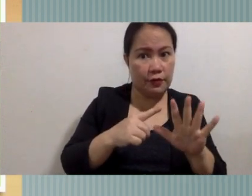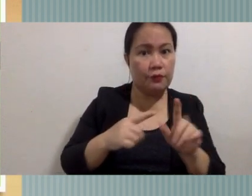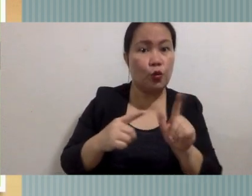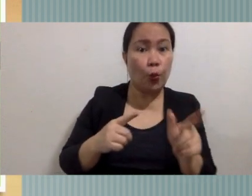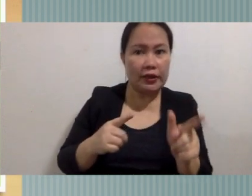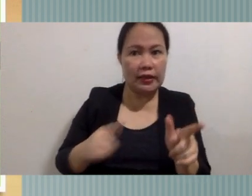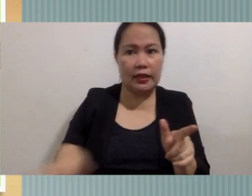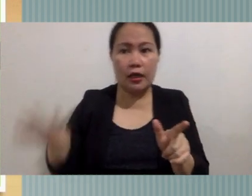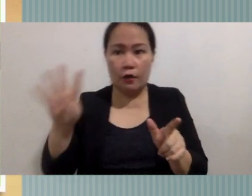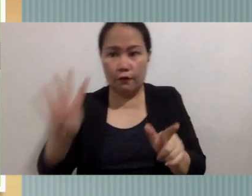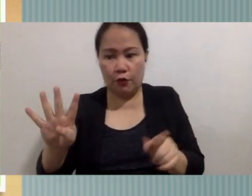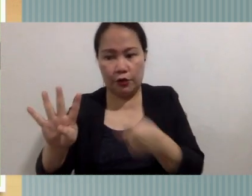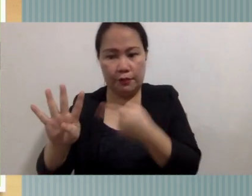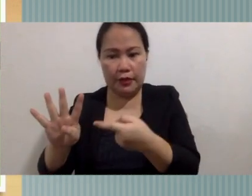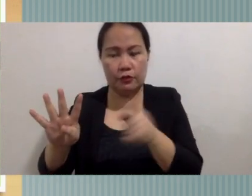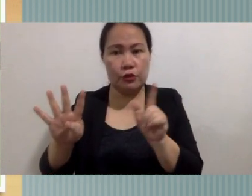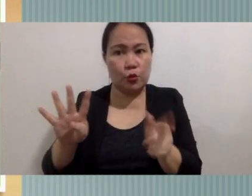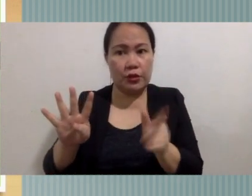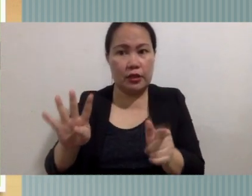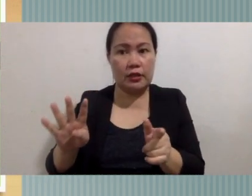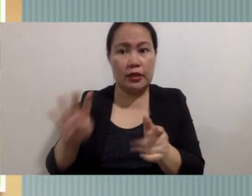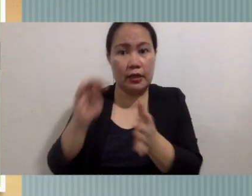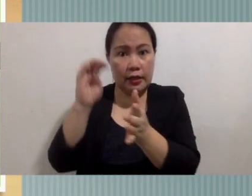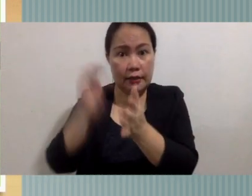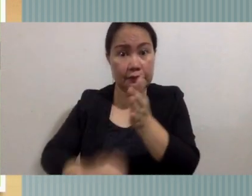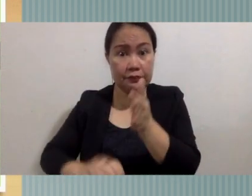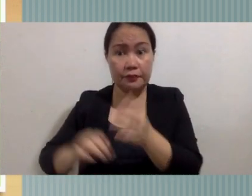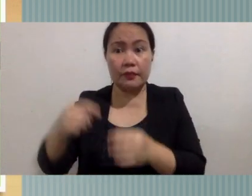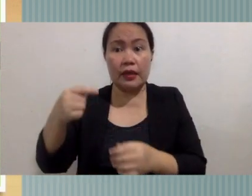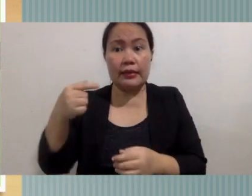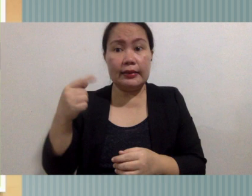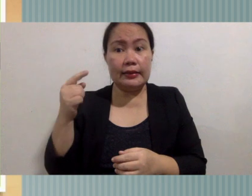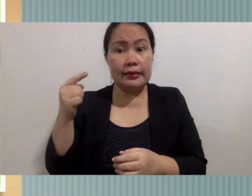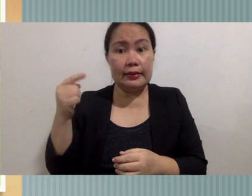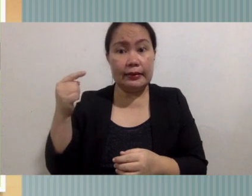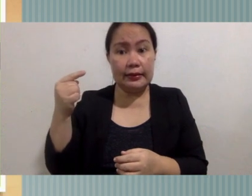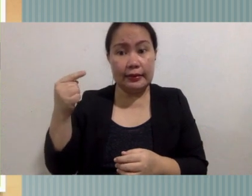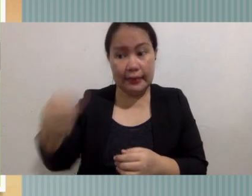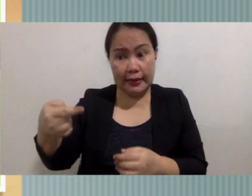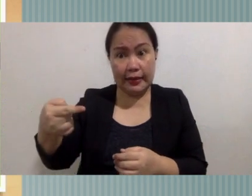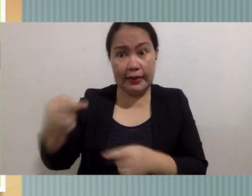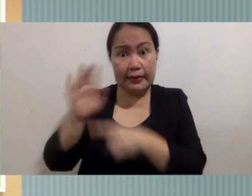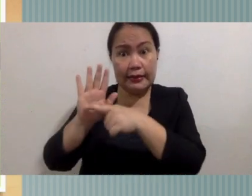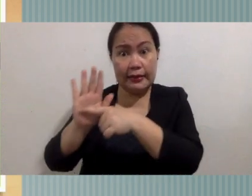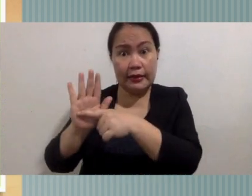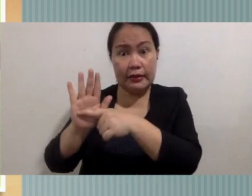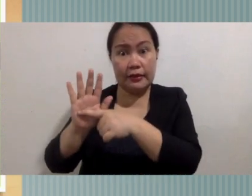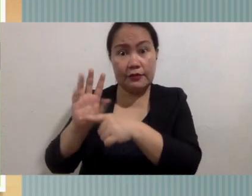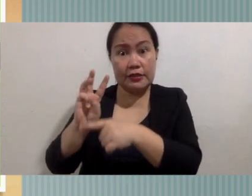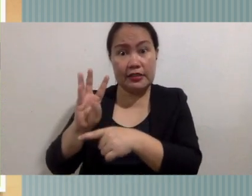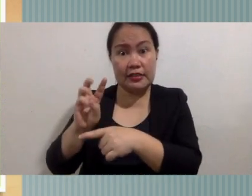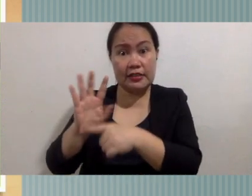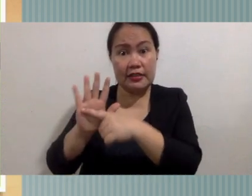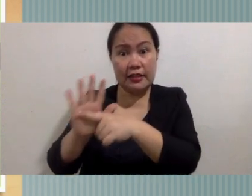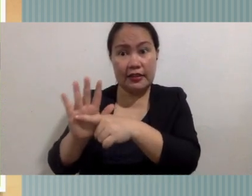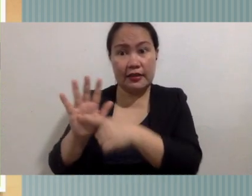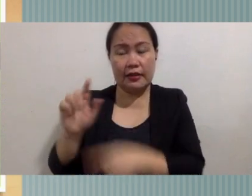times 5, that is 20. So, 4 minus 20, that is negative 16. Now,